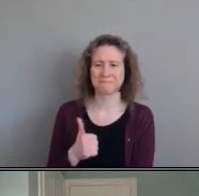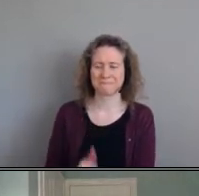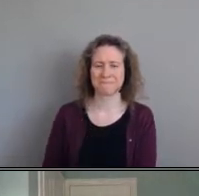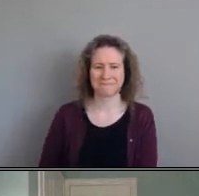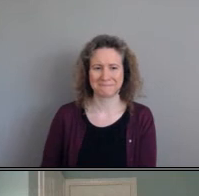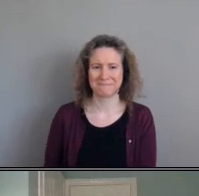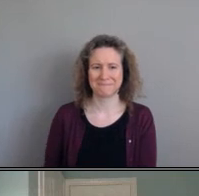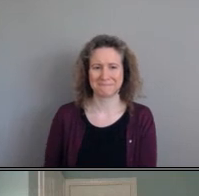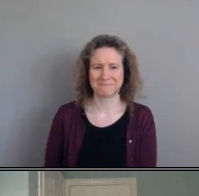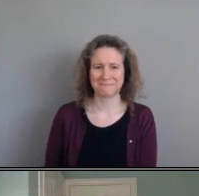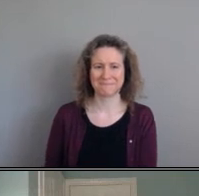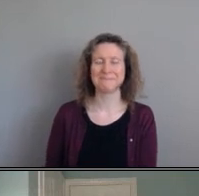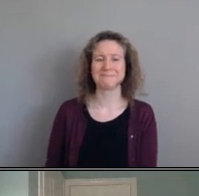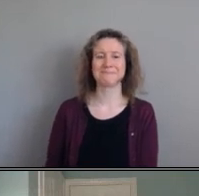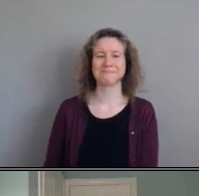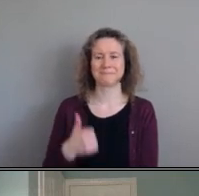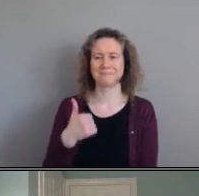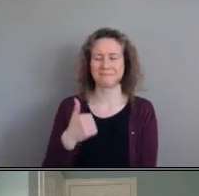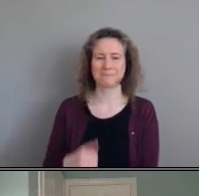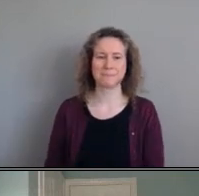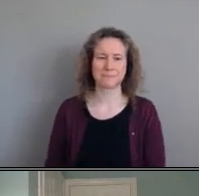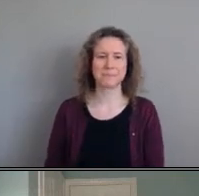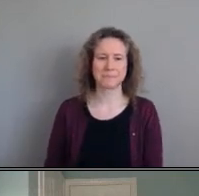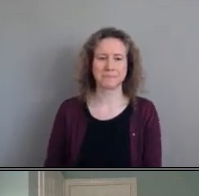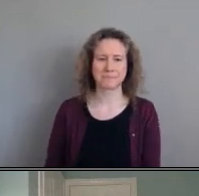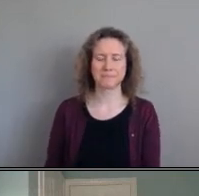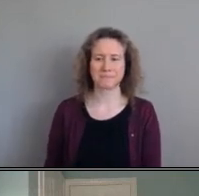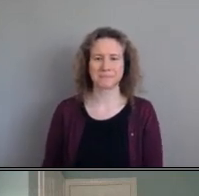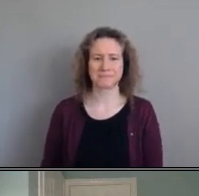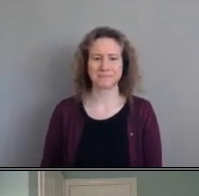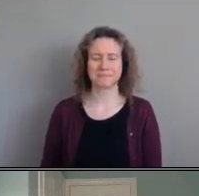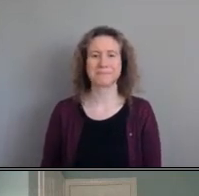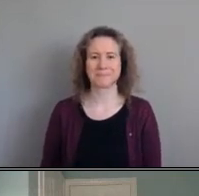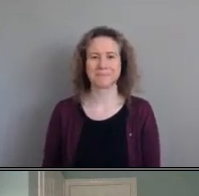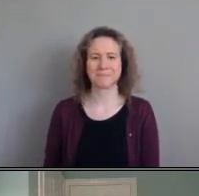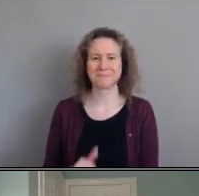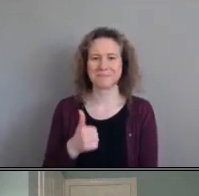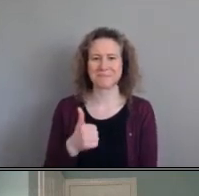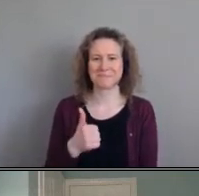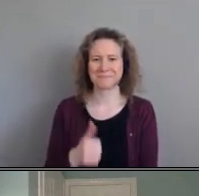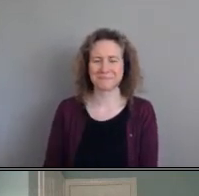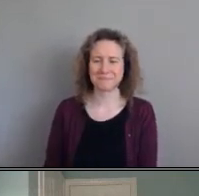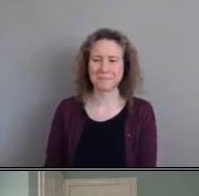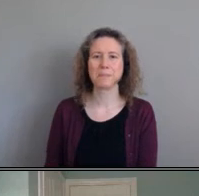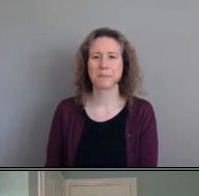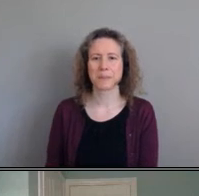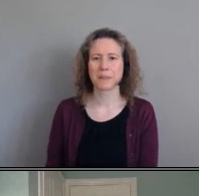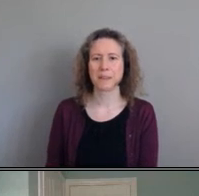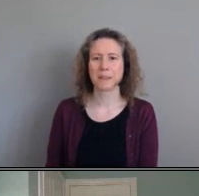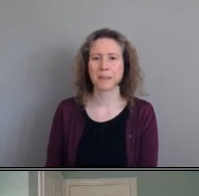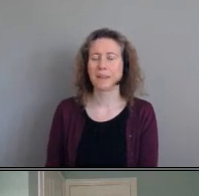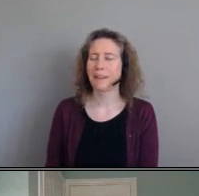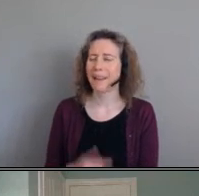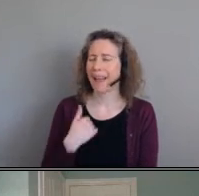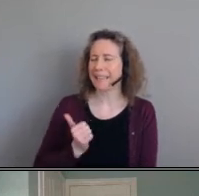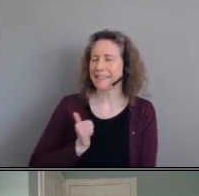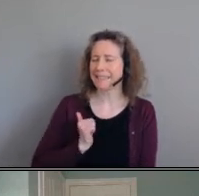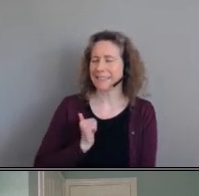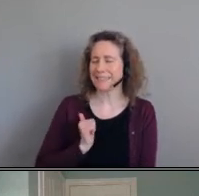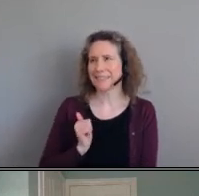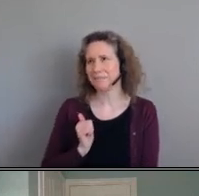And about those, being respectful and valuing people. Sorry, Ben, just a bit behind. That's right. I guess those sorts